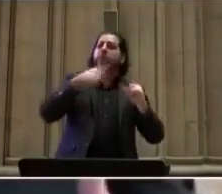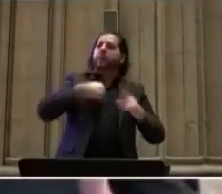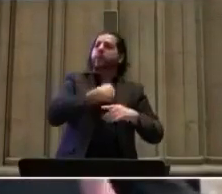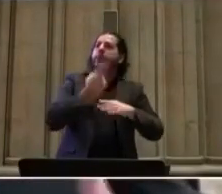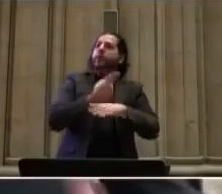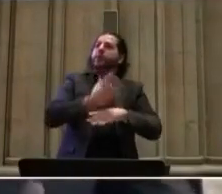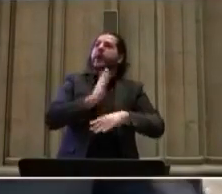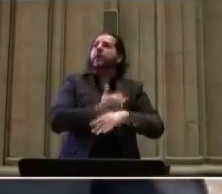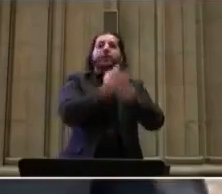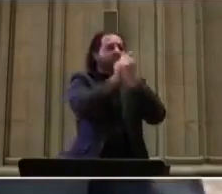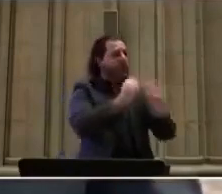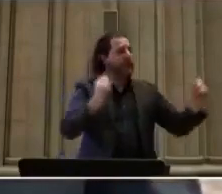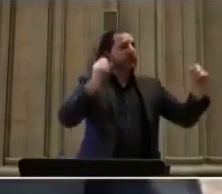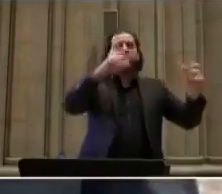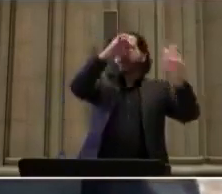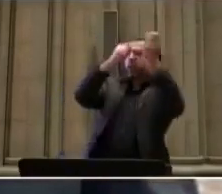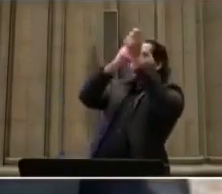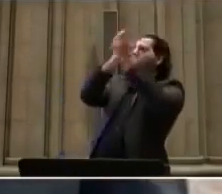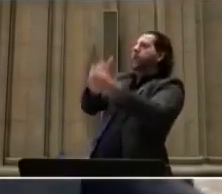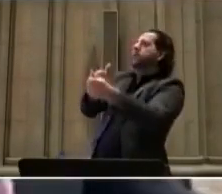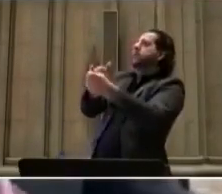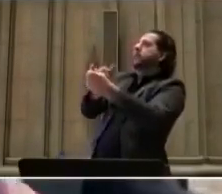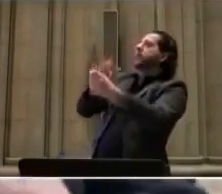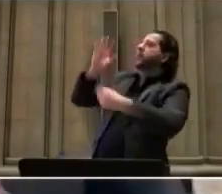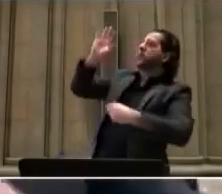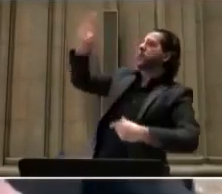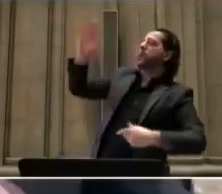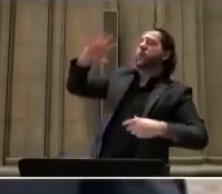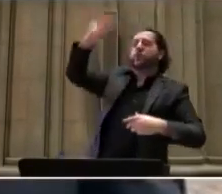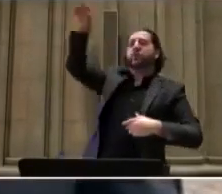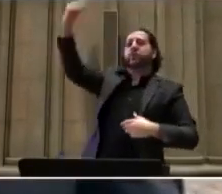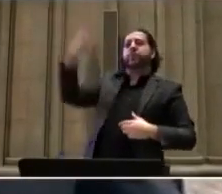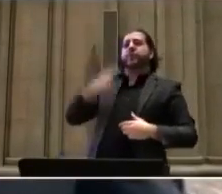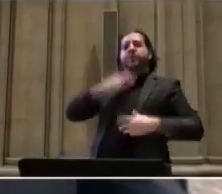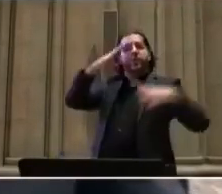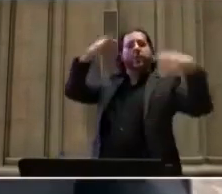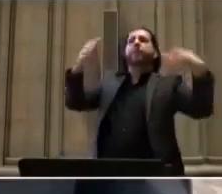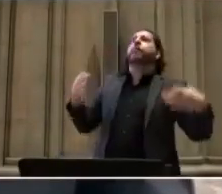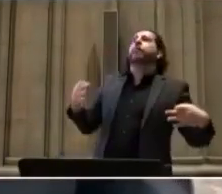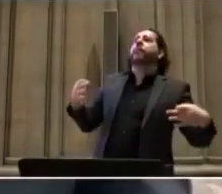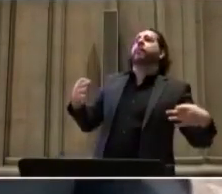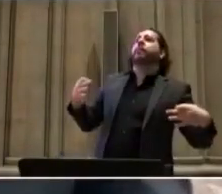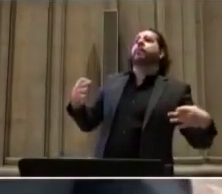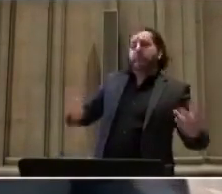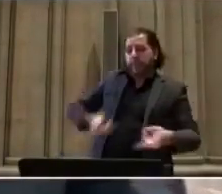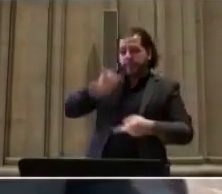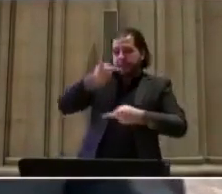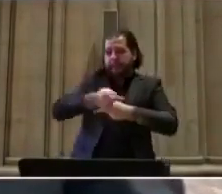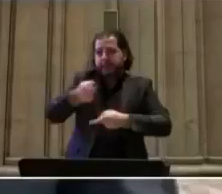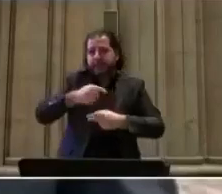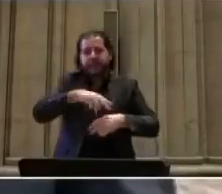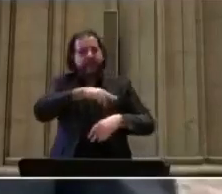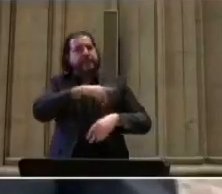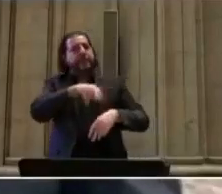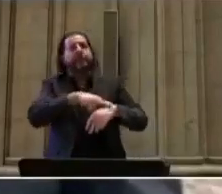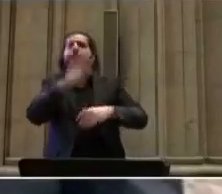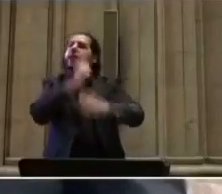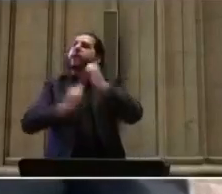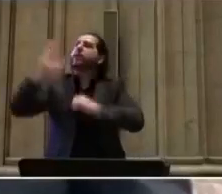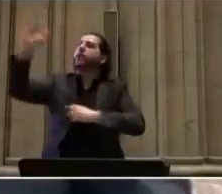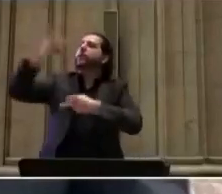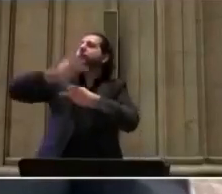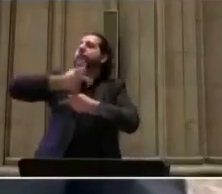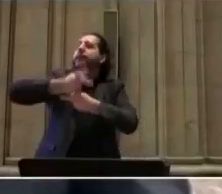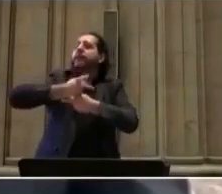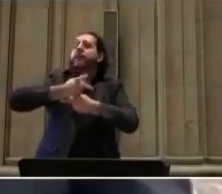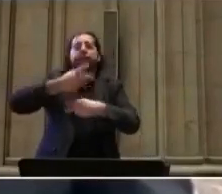our liberty in accordance with your gracious will. Keep this nation under your care in the